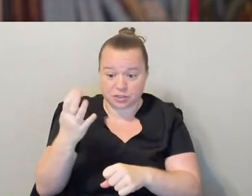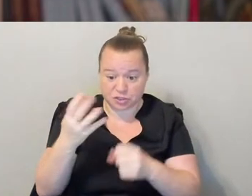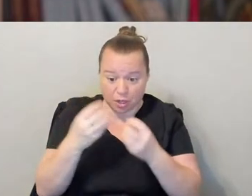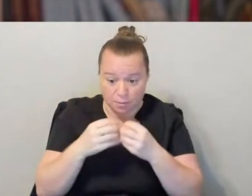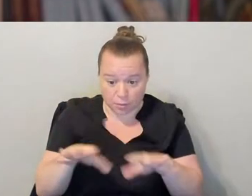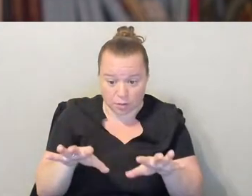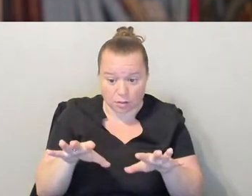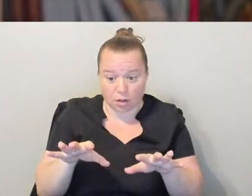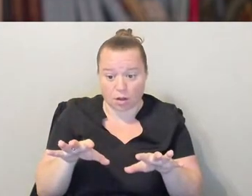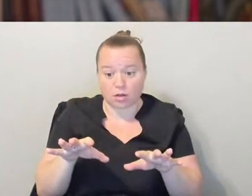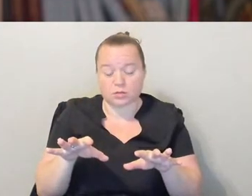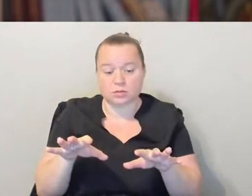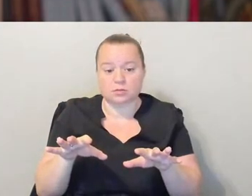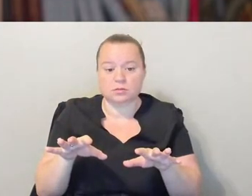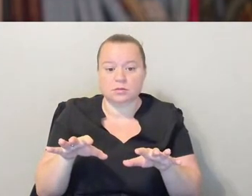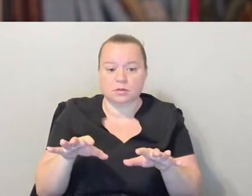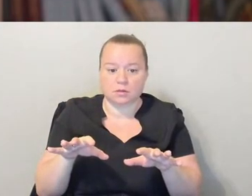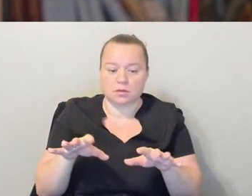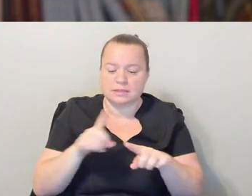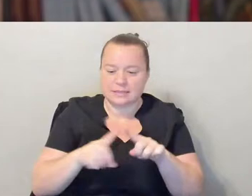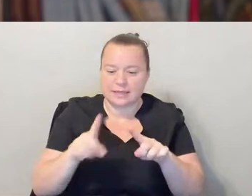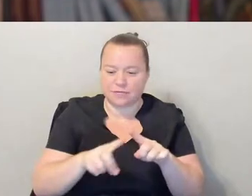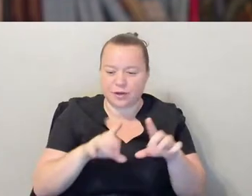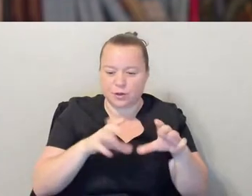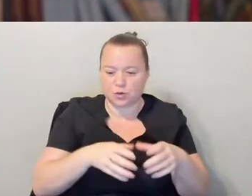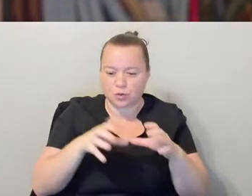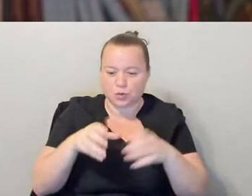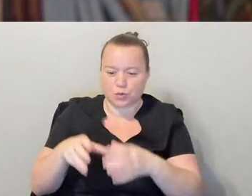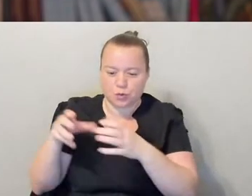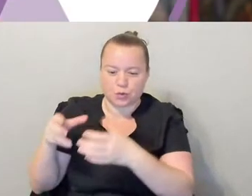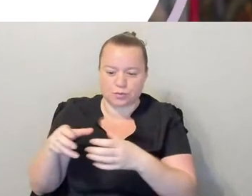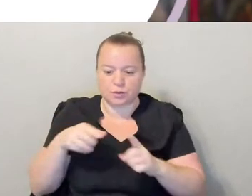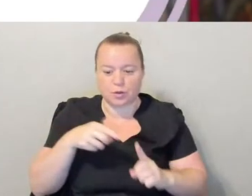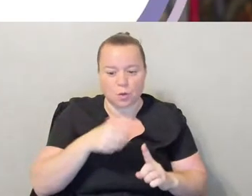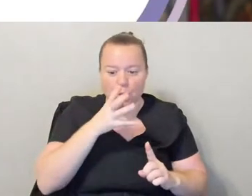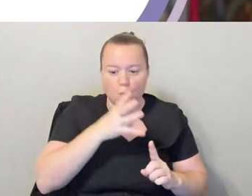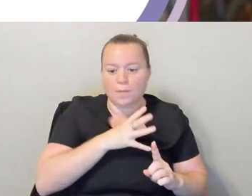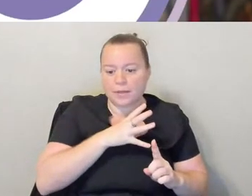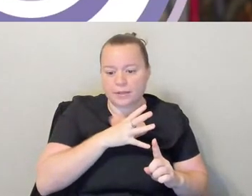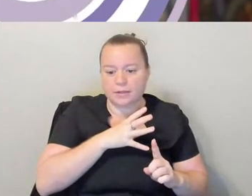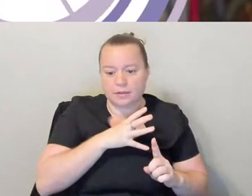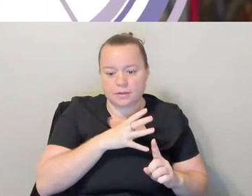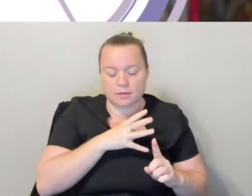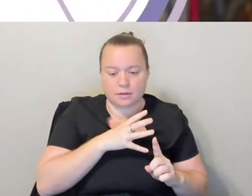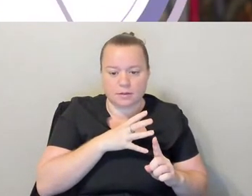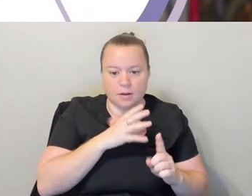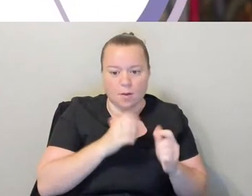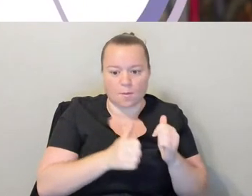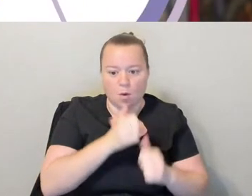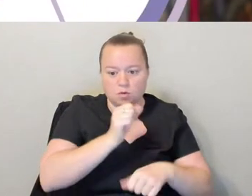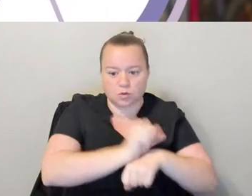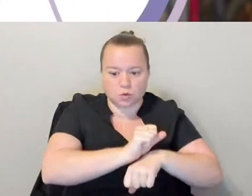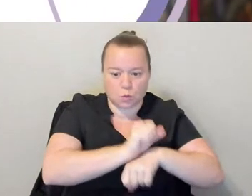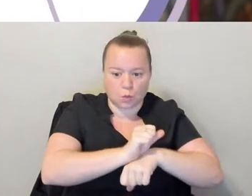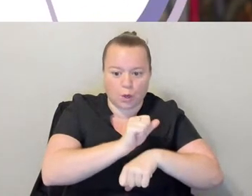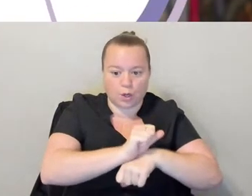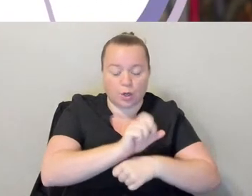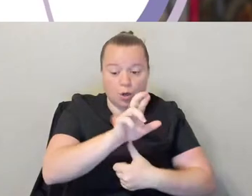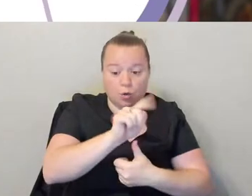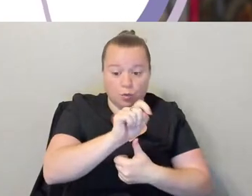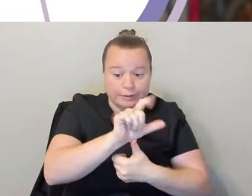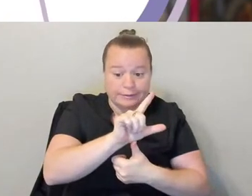highly concentrated in sectors where women make up the majority of the workforce, such as retail,